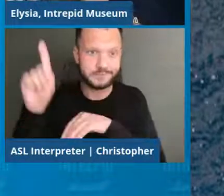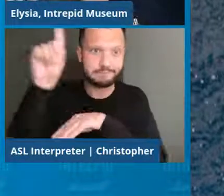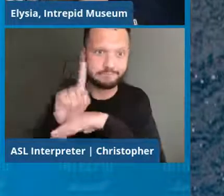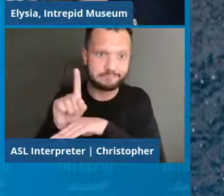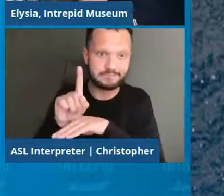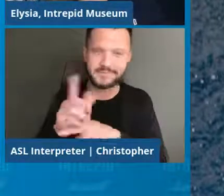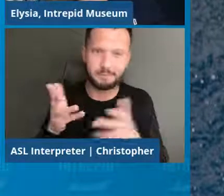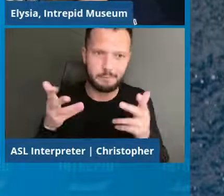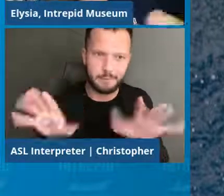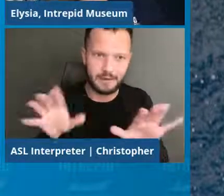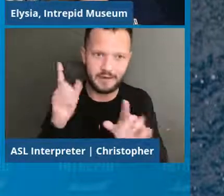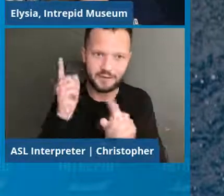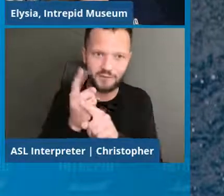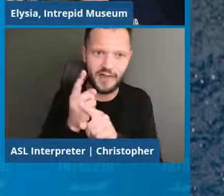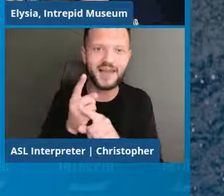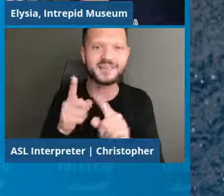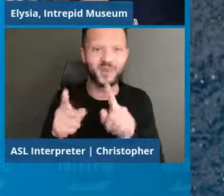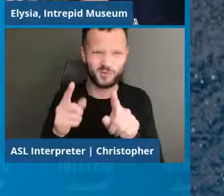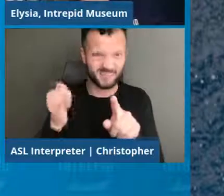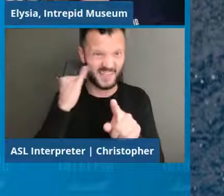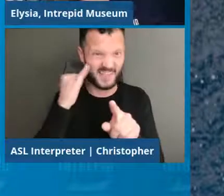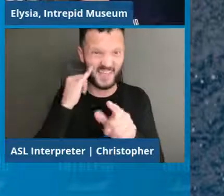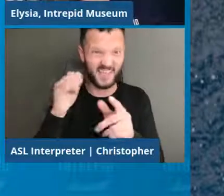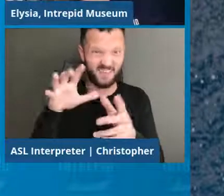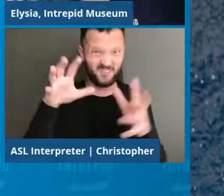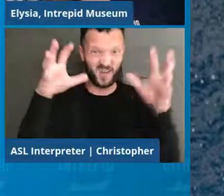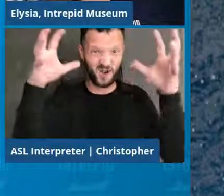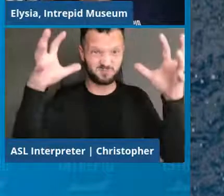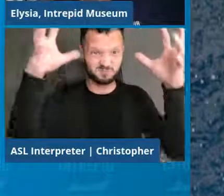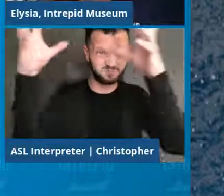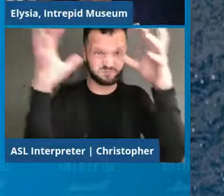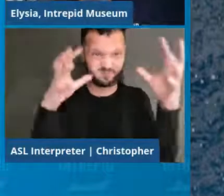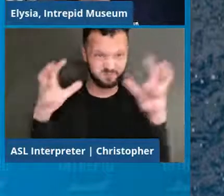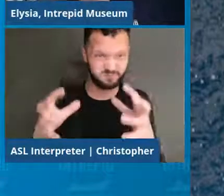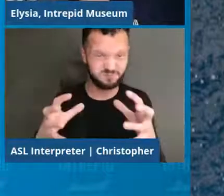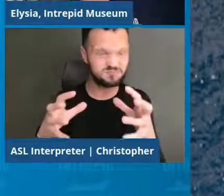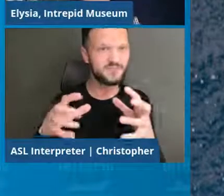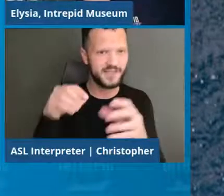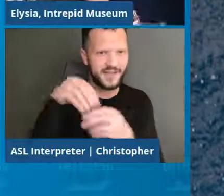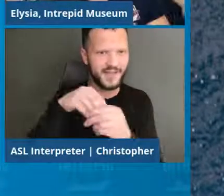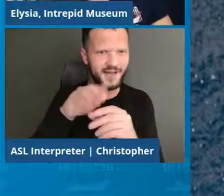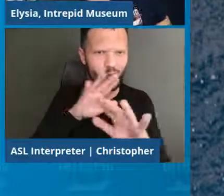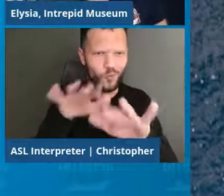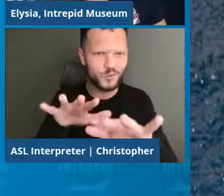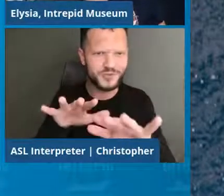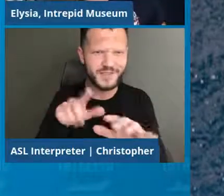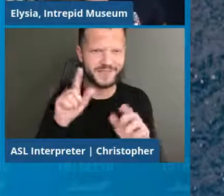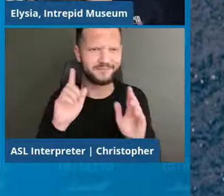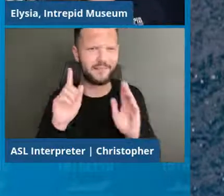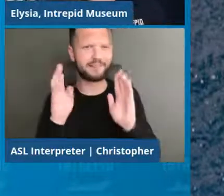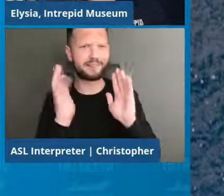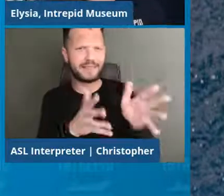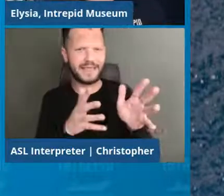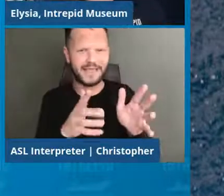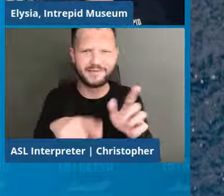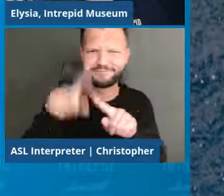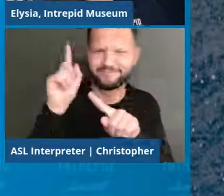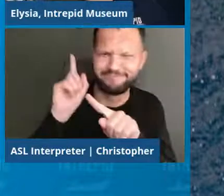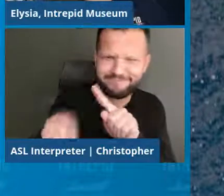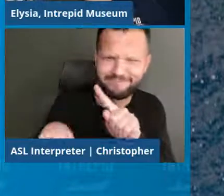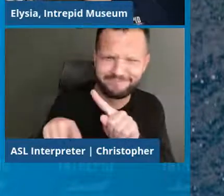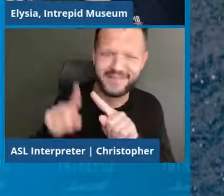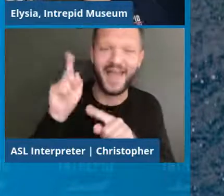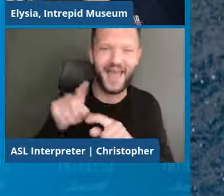in the ocean, NASA still needs to go pick them up and, of course, pick the astronaut up too, right? You can't just leave him stranded in the middle of the